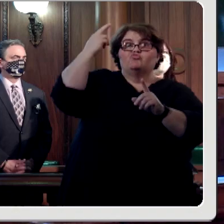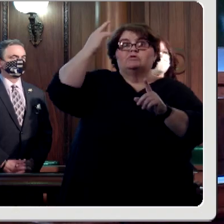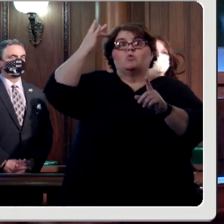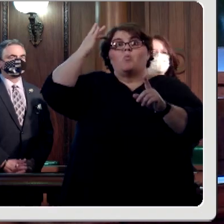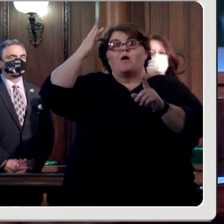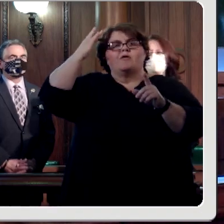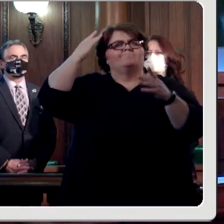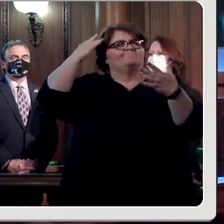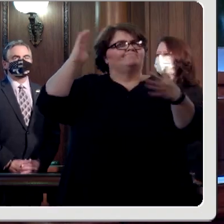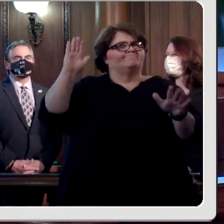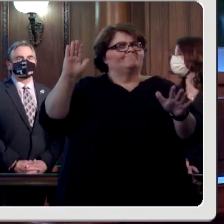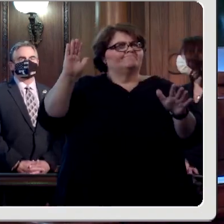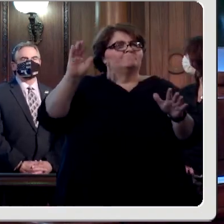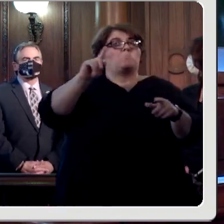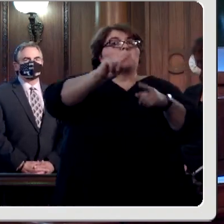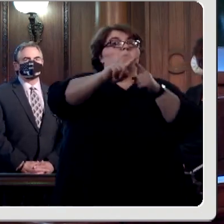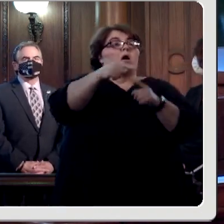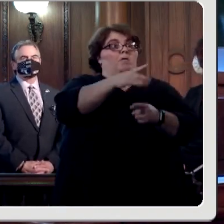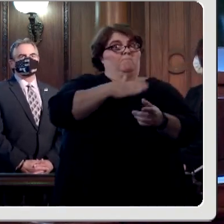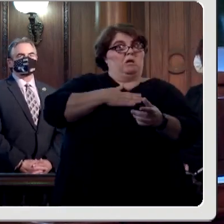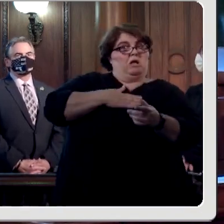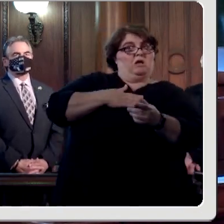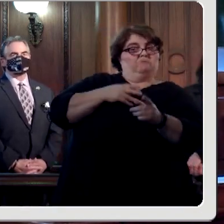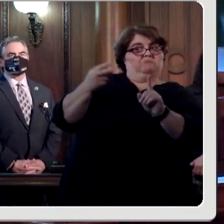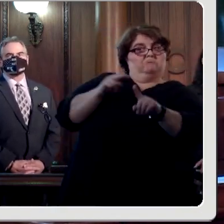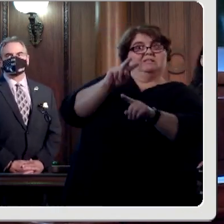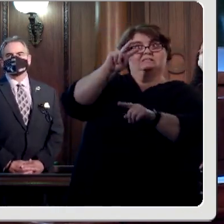mentioned. Any other questions or comments?